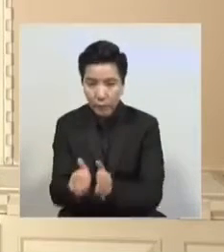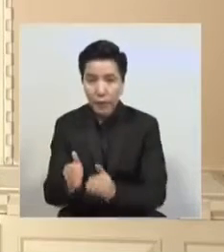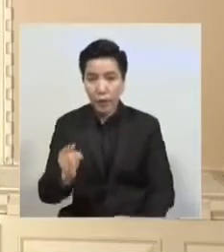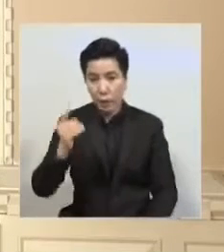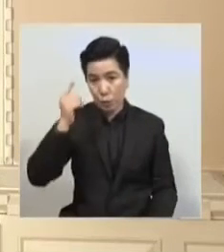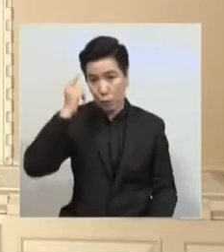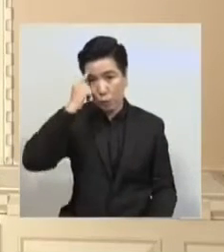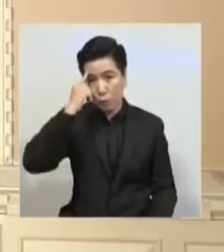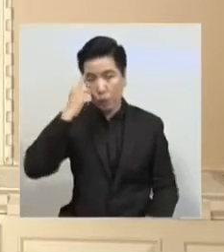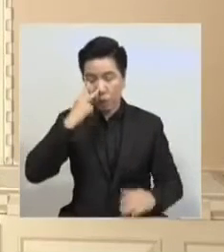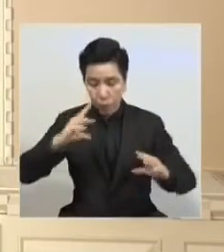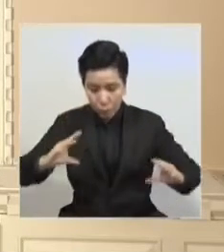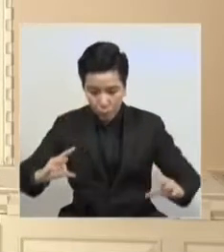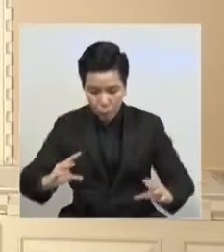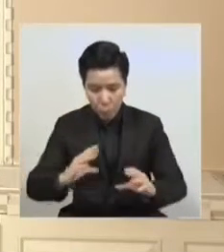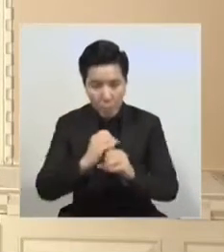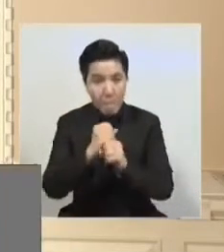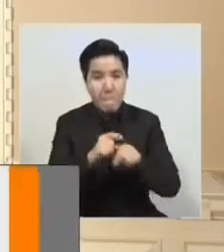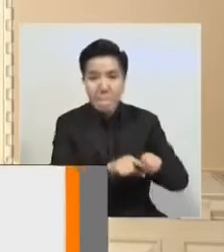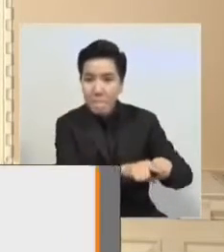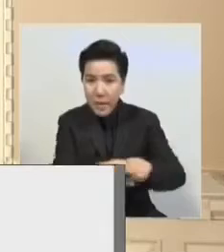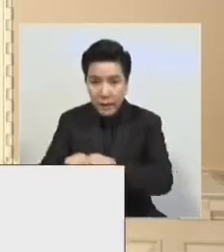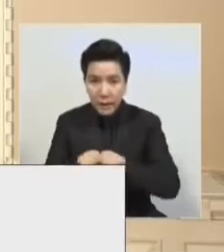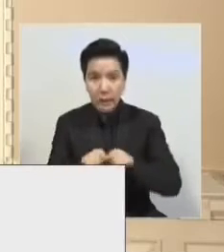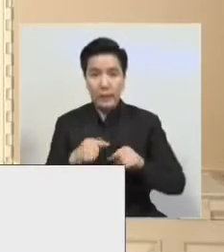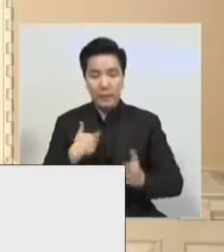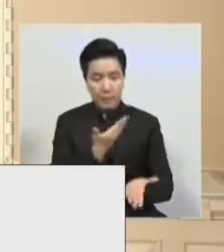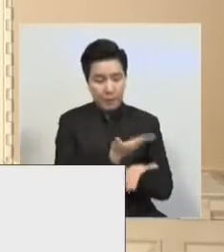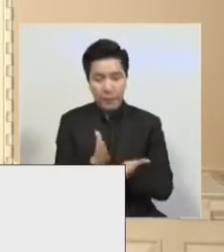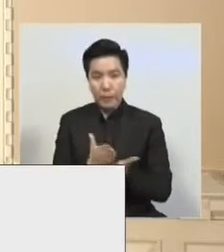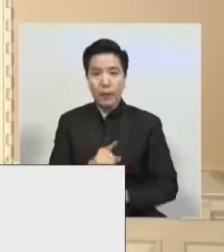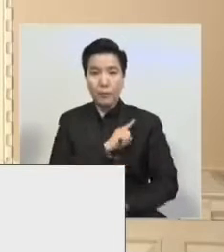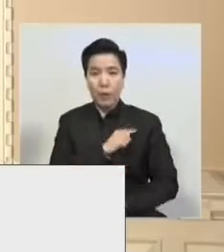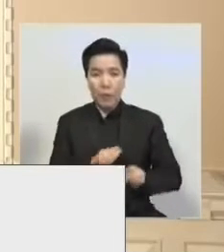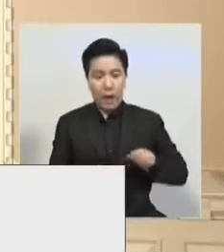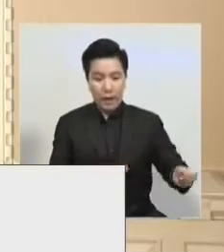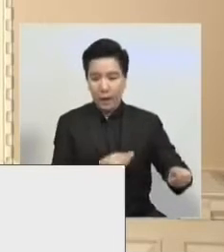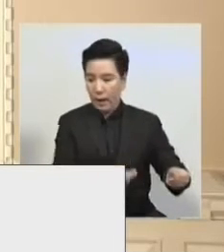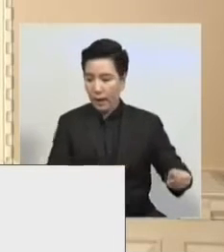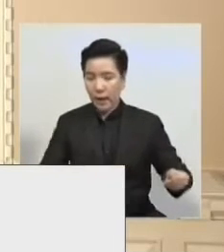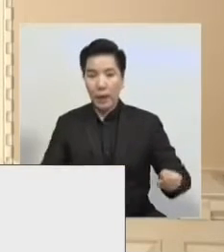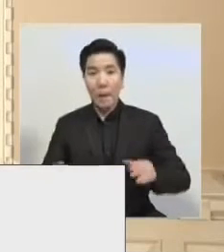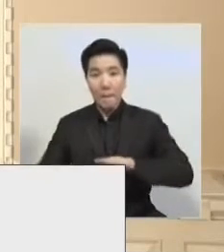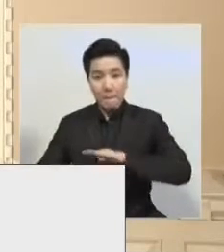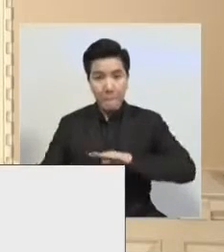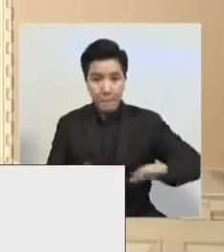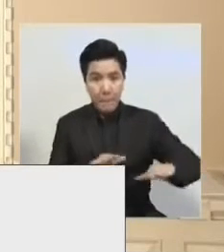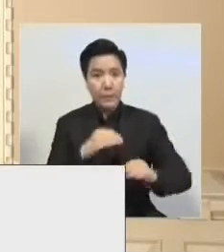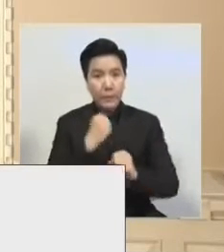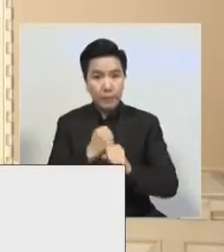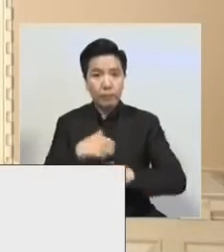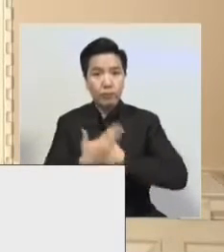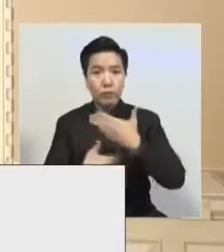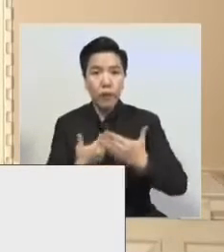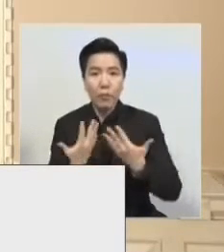he also tried to support, convey the good gesture and try to provoke goodwill